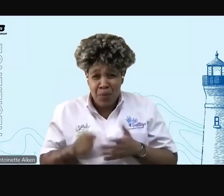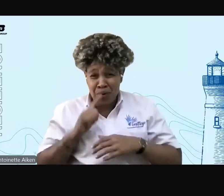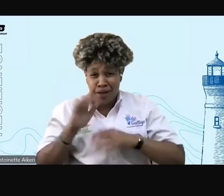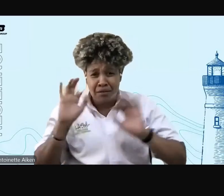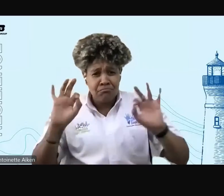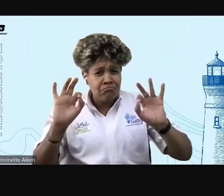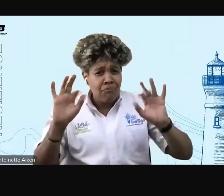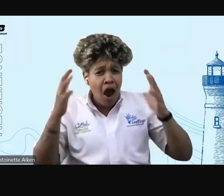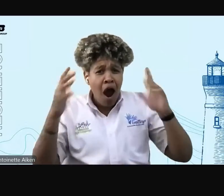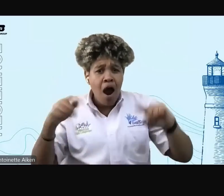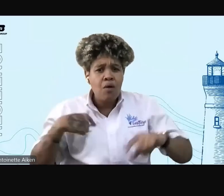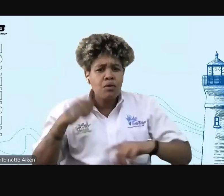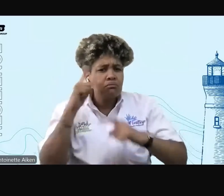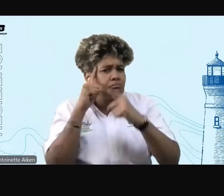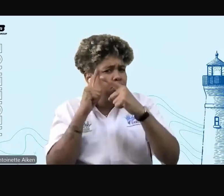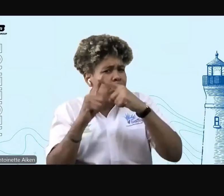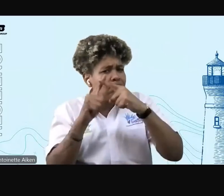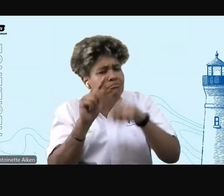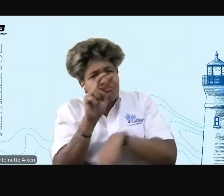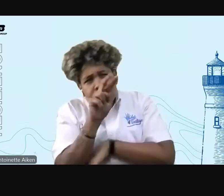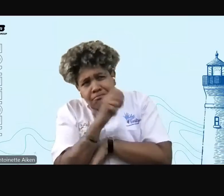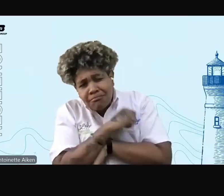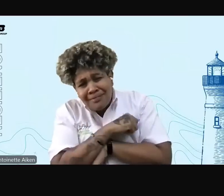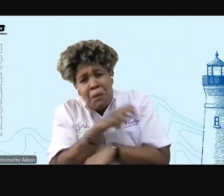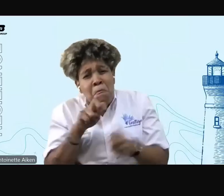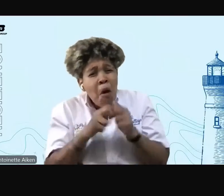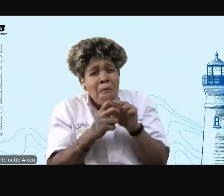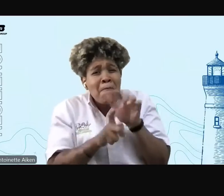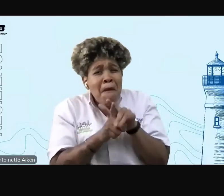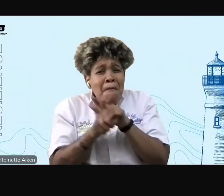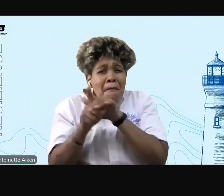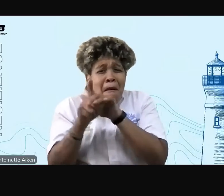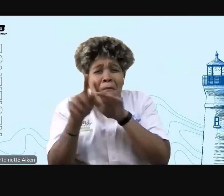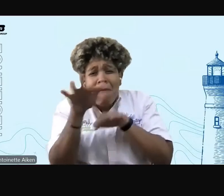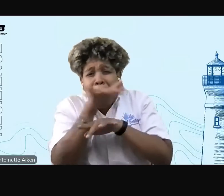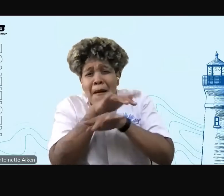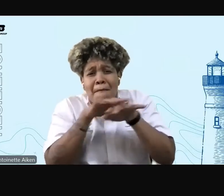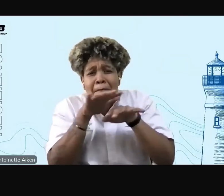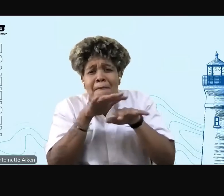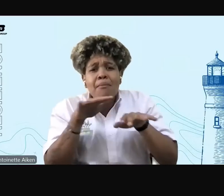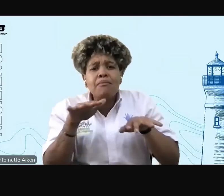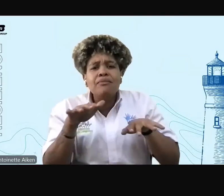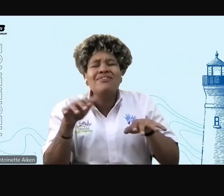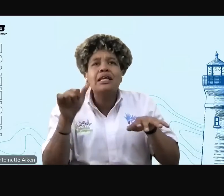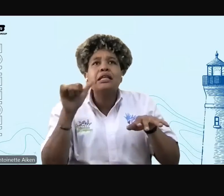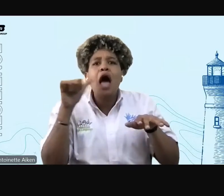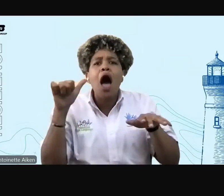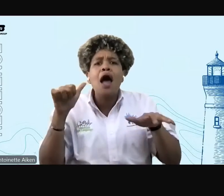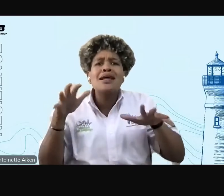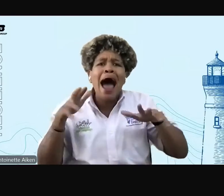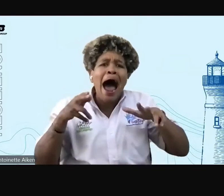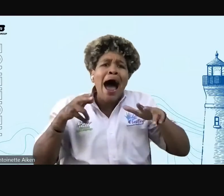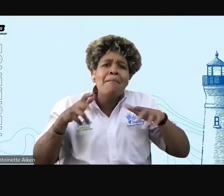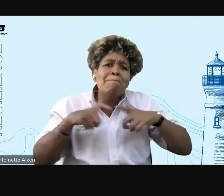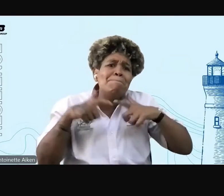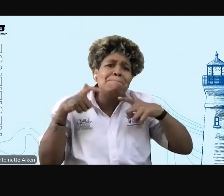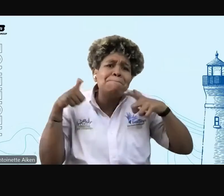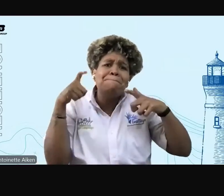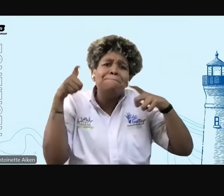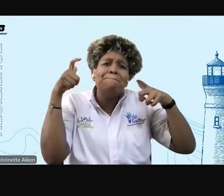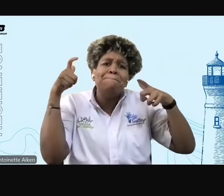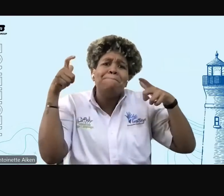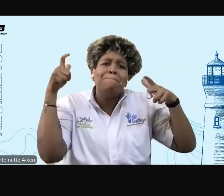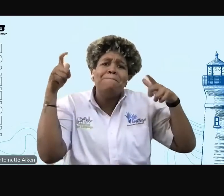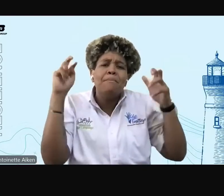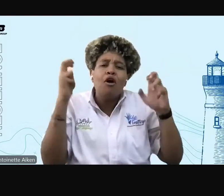optimistic that the headwinds that we've been facing have at least ceased to be headwinds and have started to shift into